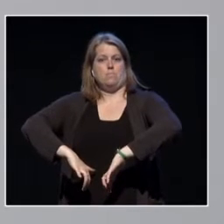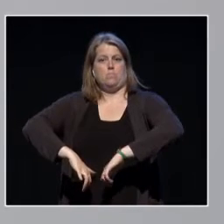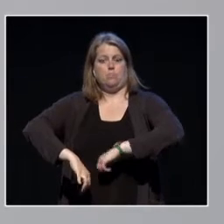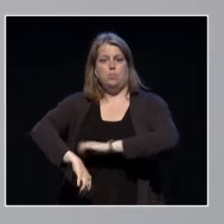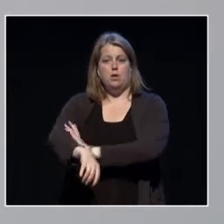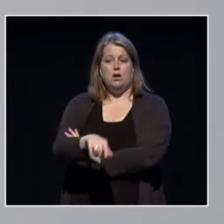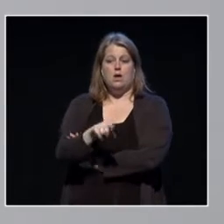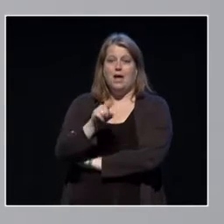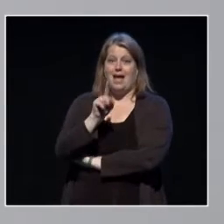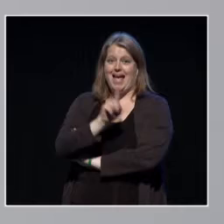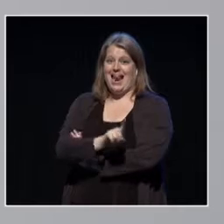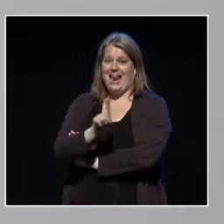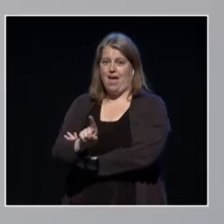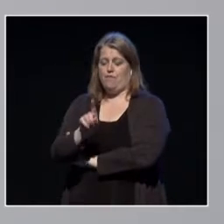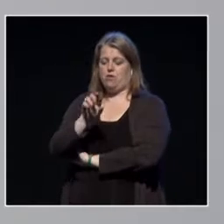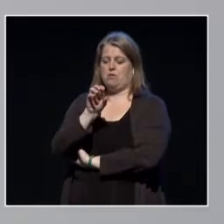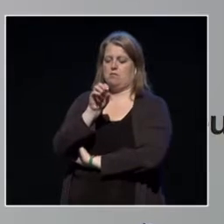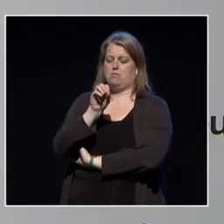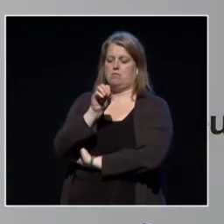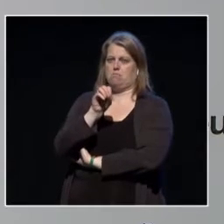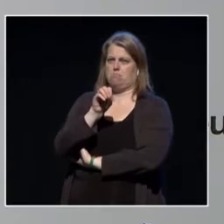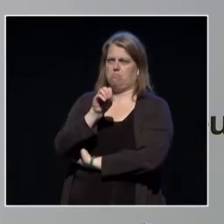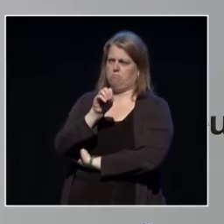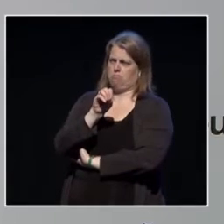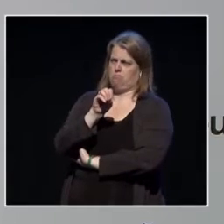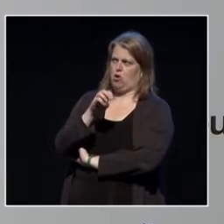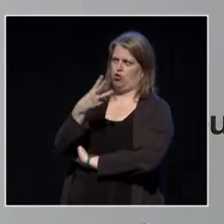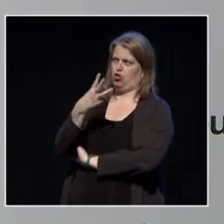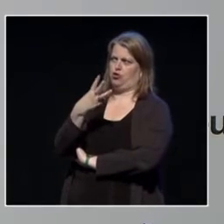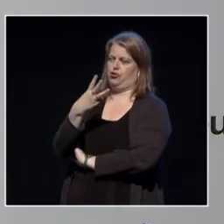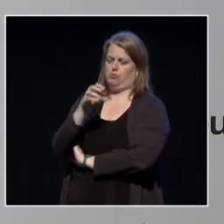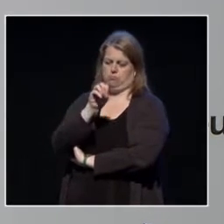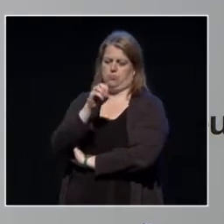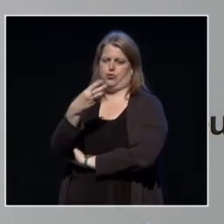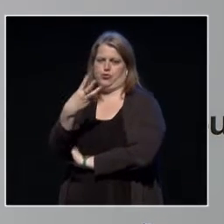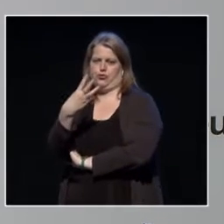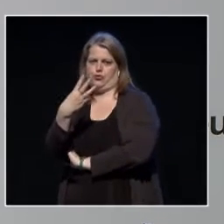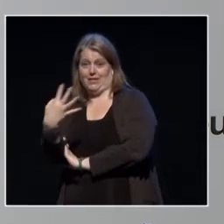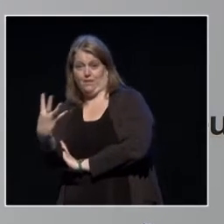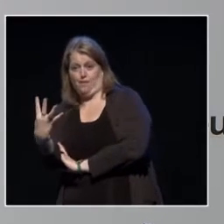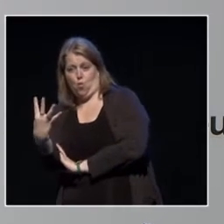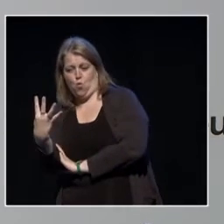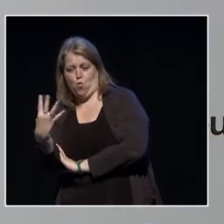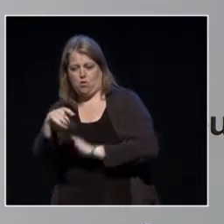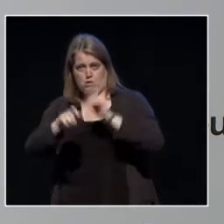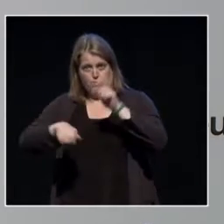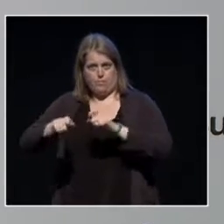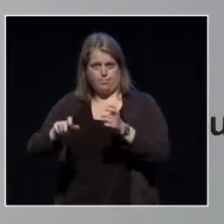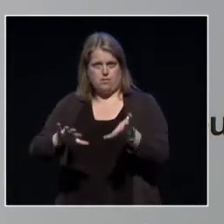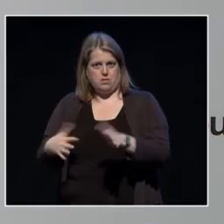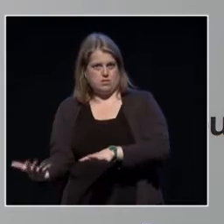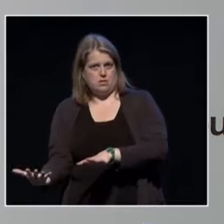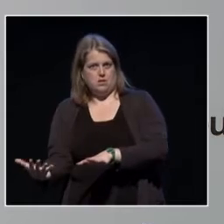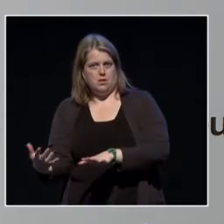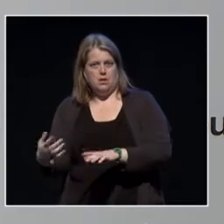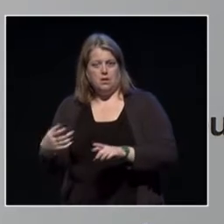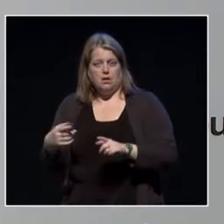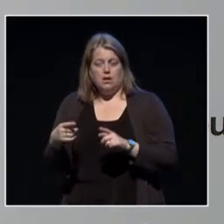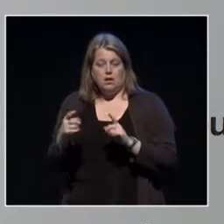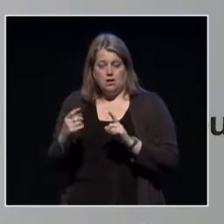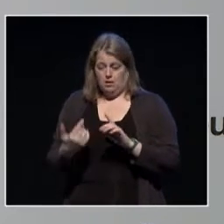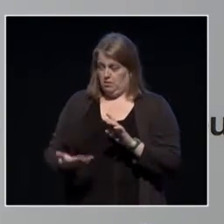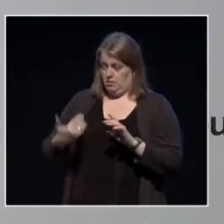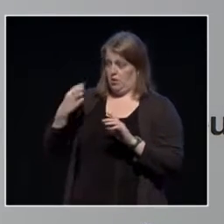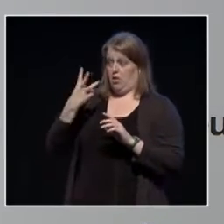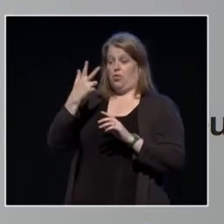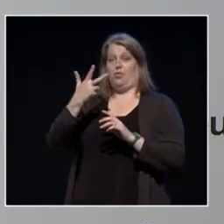1,134 cheap labor. And it's been 3 years, but I still feel like these people